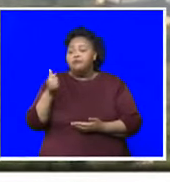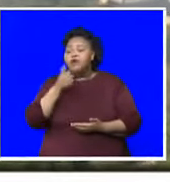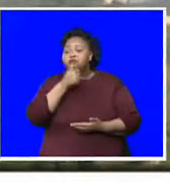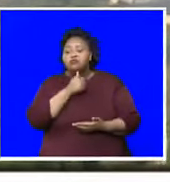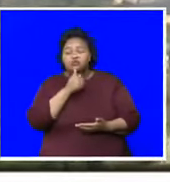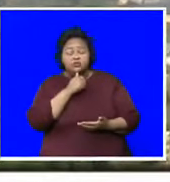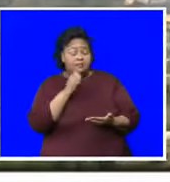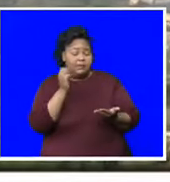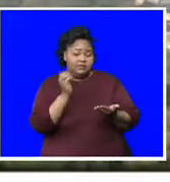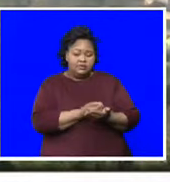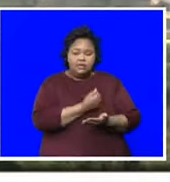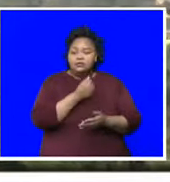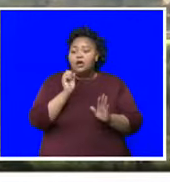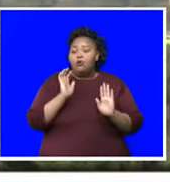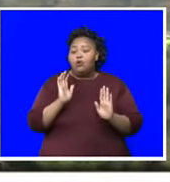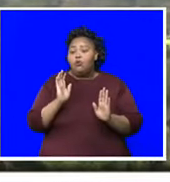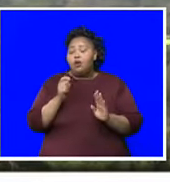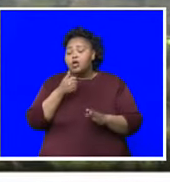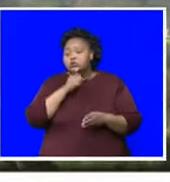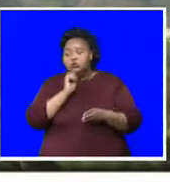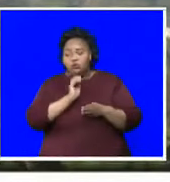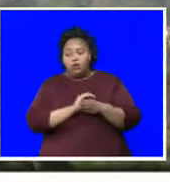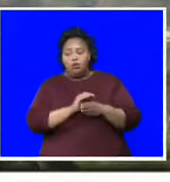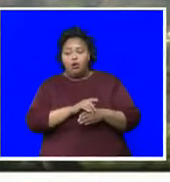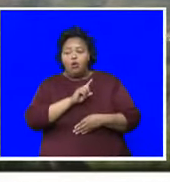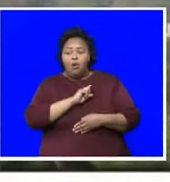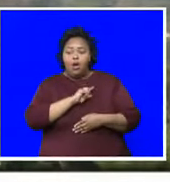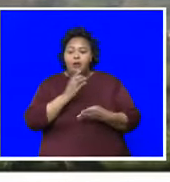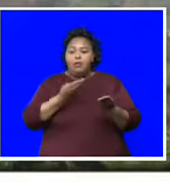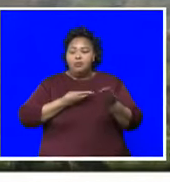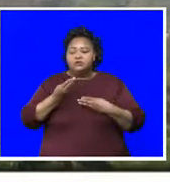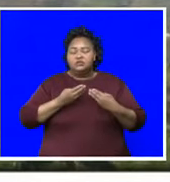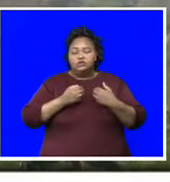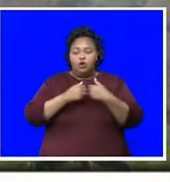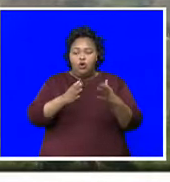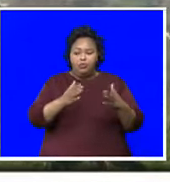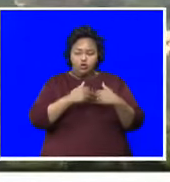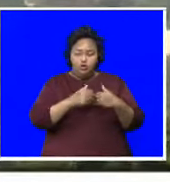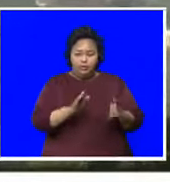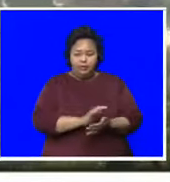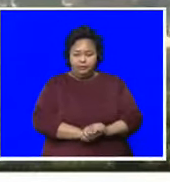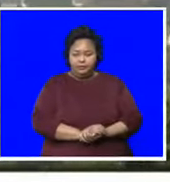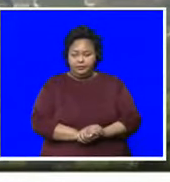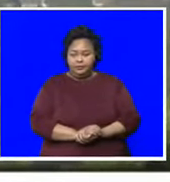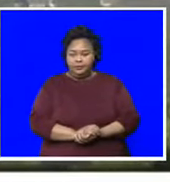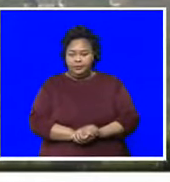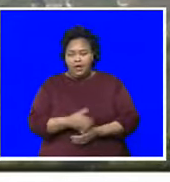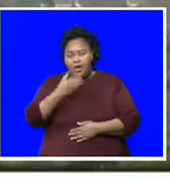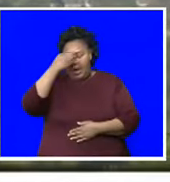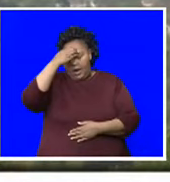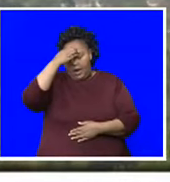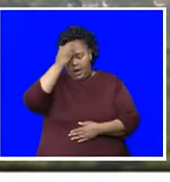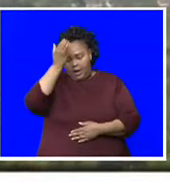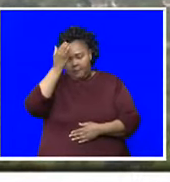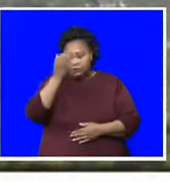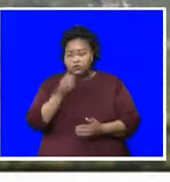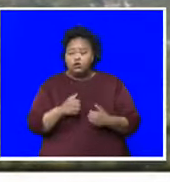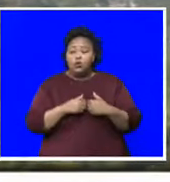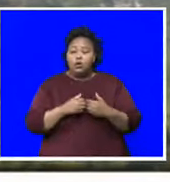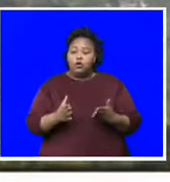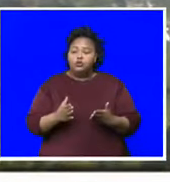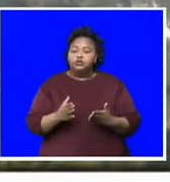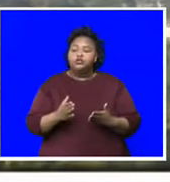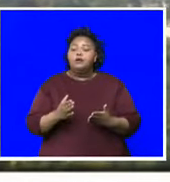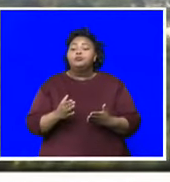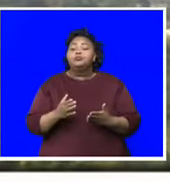are creating job opportunities in the process. The government of Eswatini launched the Economic Recovery Plan